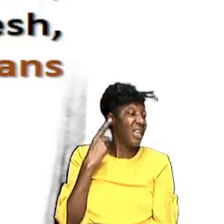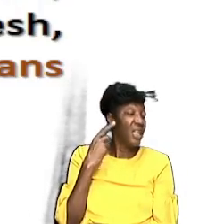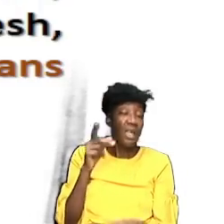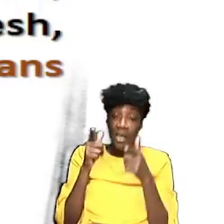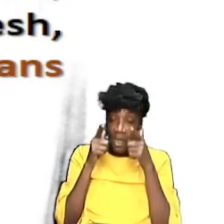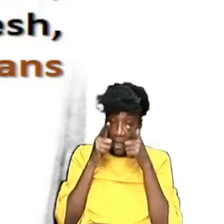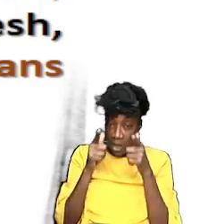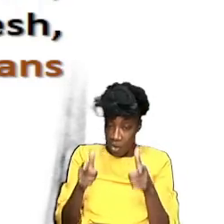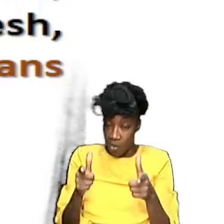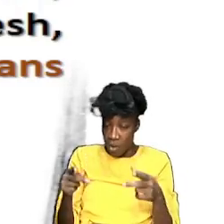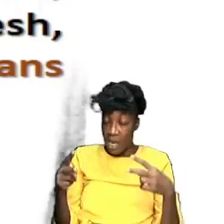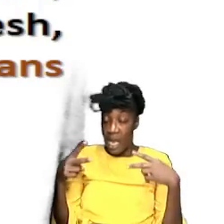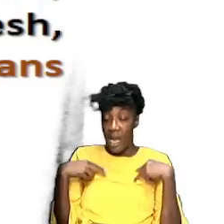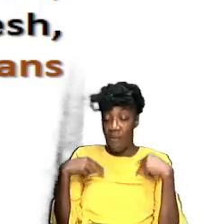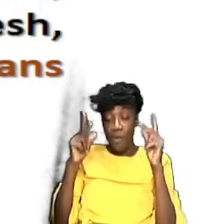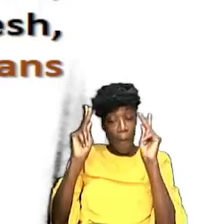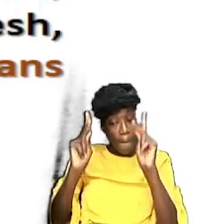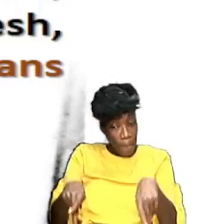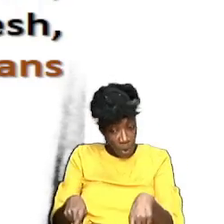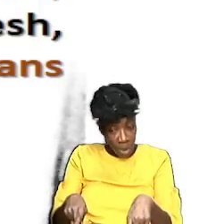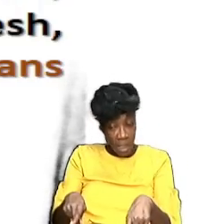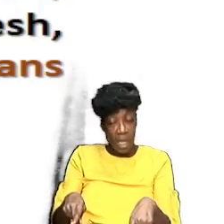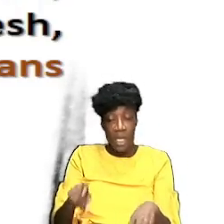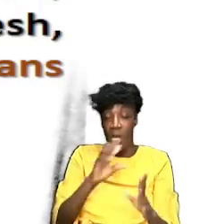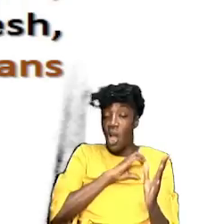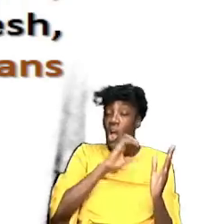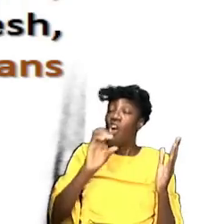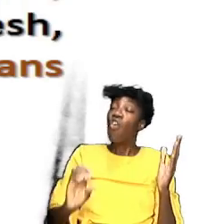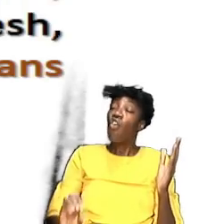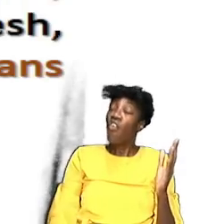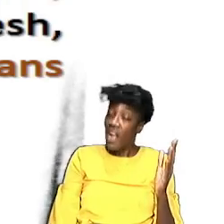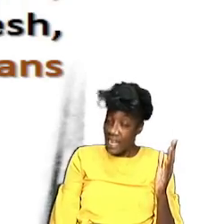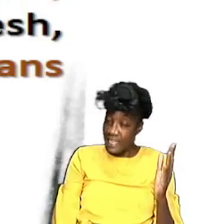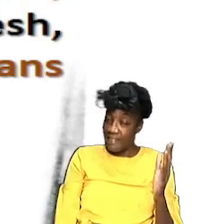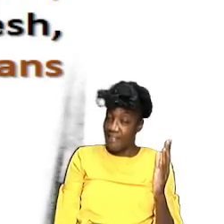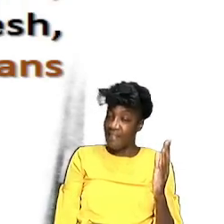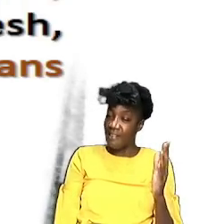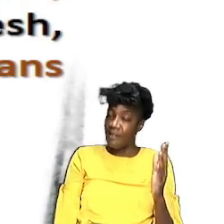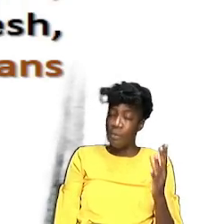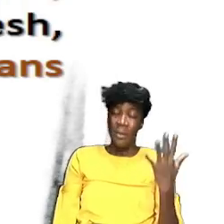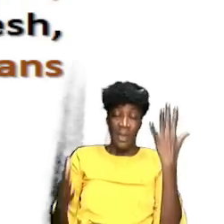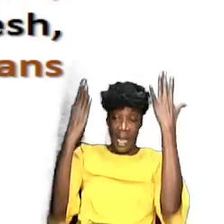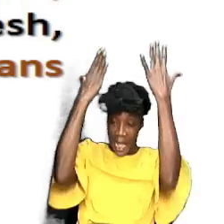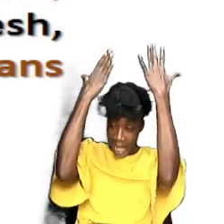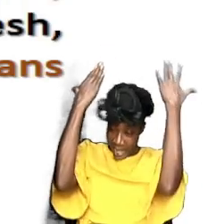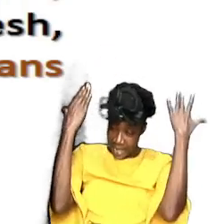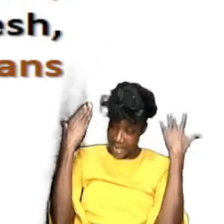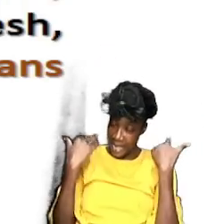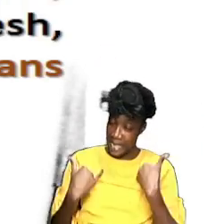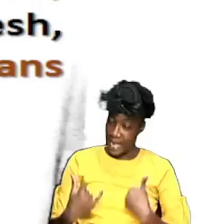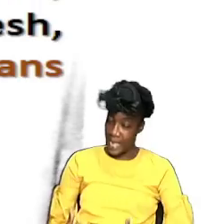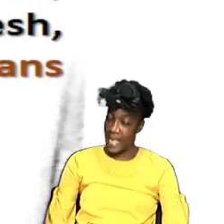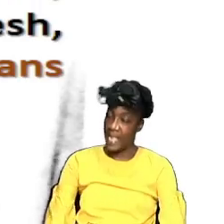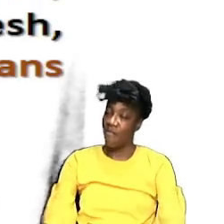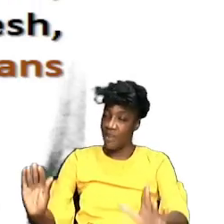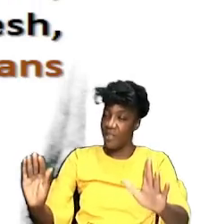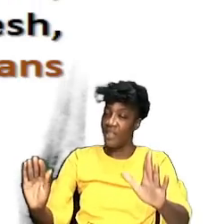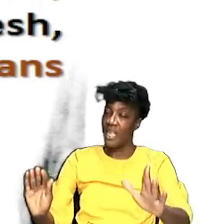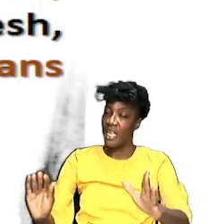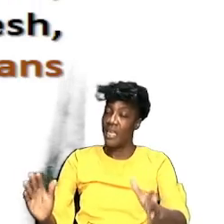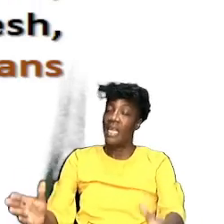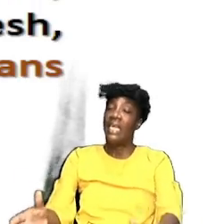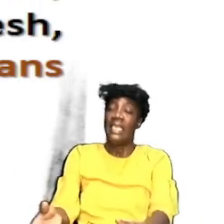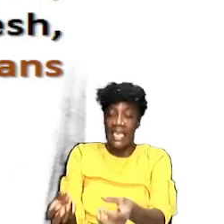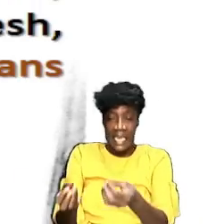armor. You have to put on Christ, and you have to put on Christ in its wholesome self, amen, for you to get a